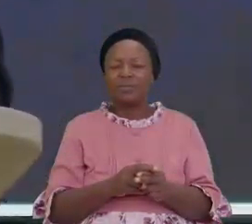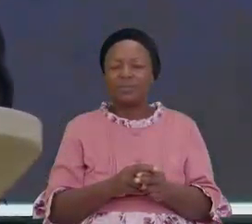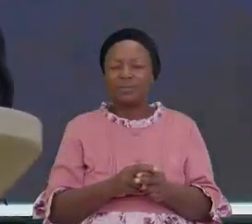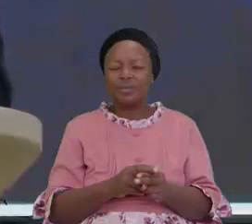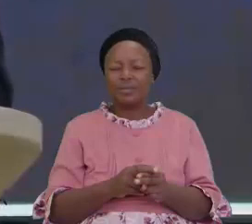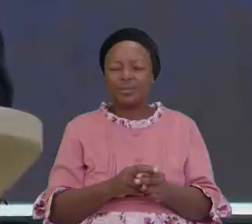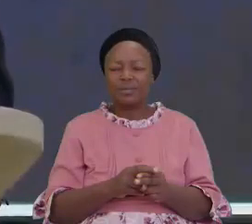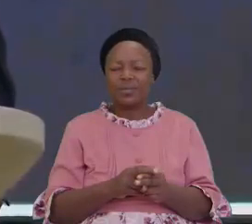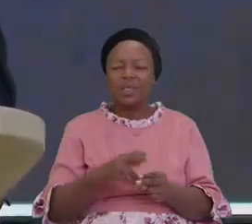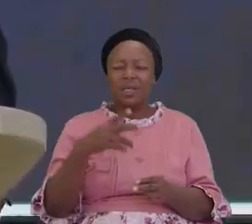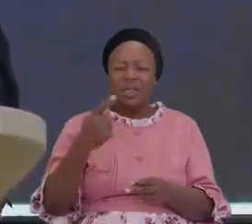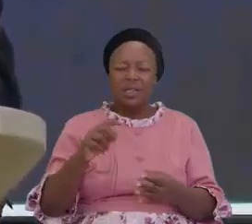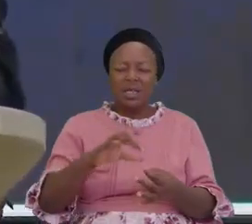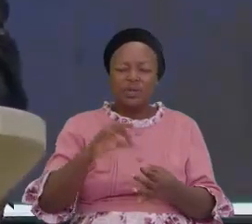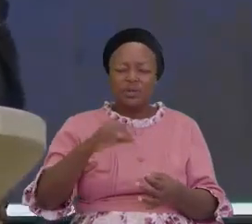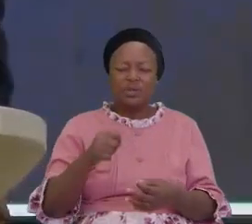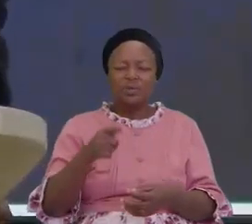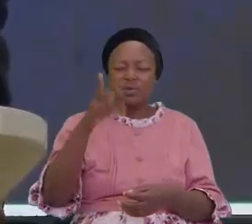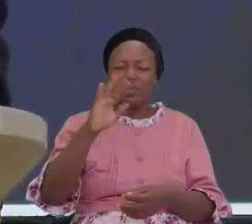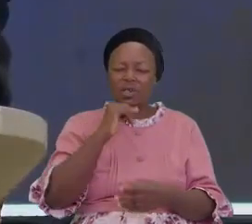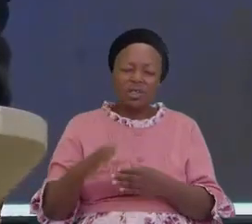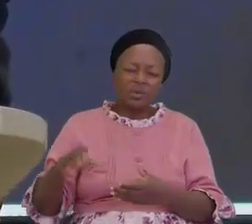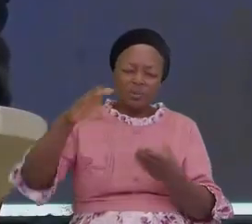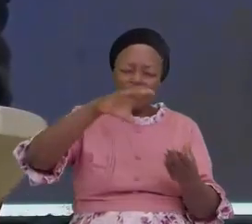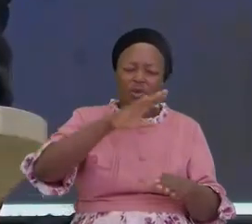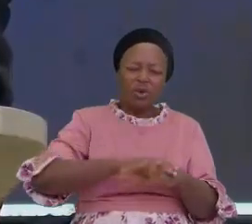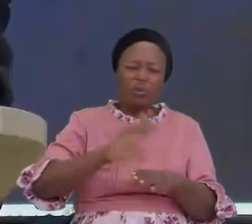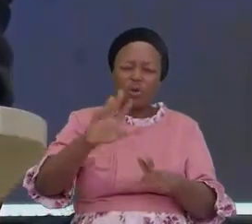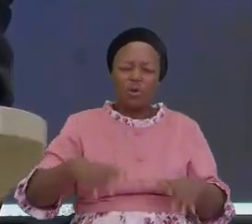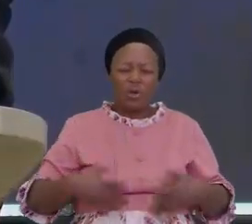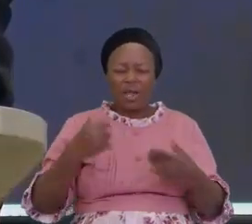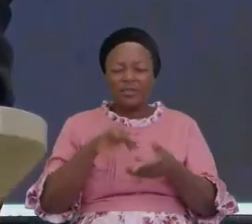The Spirit of God is poured upon your life.